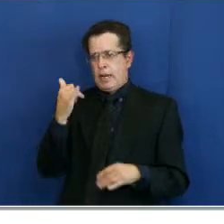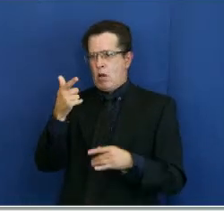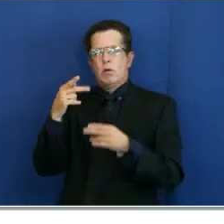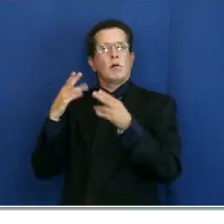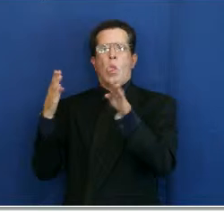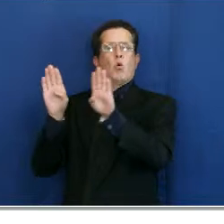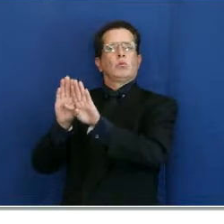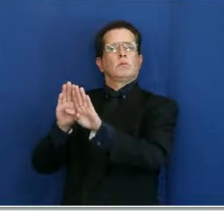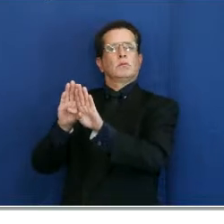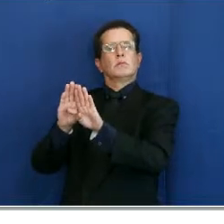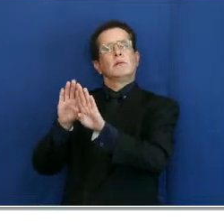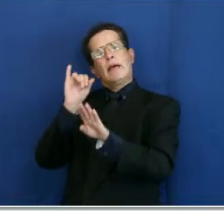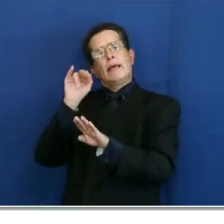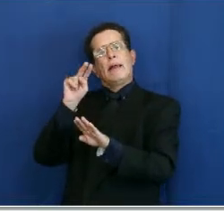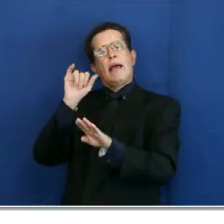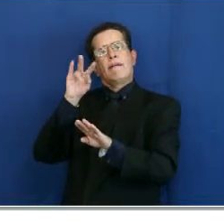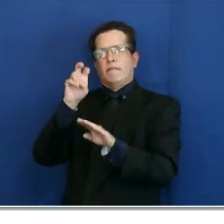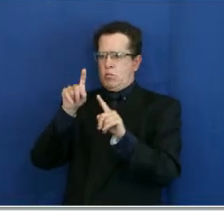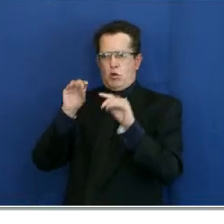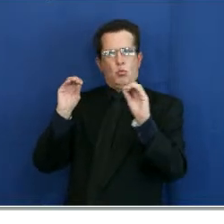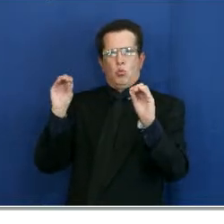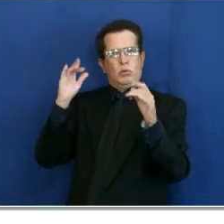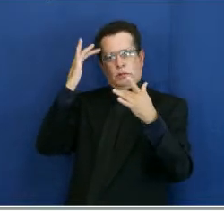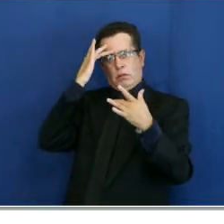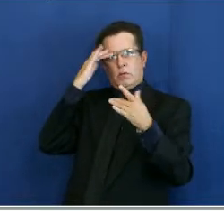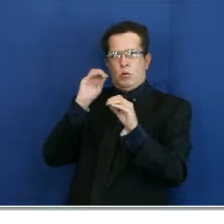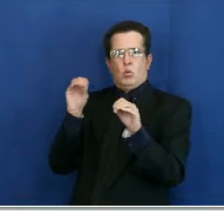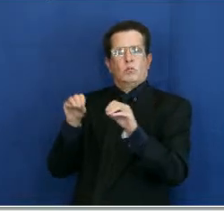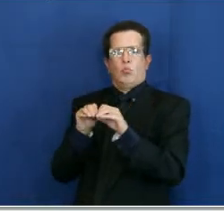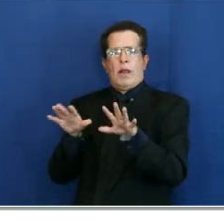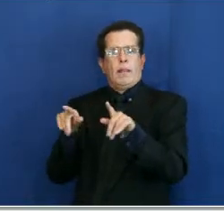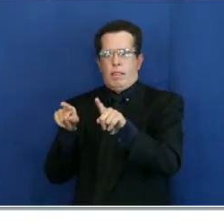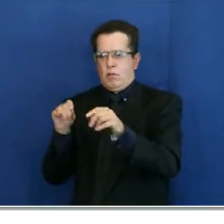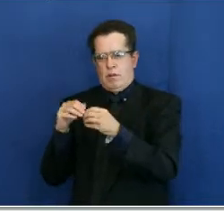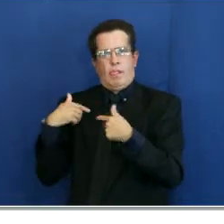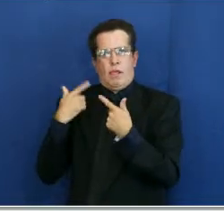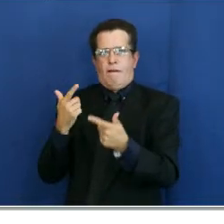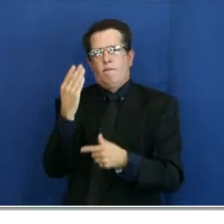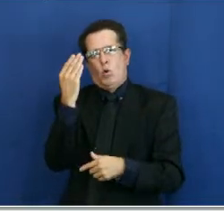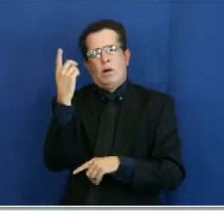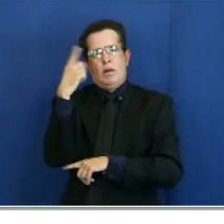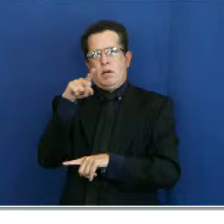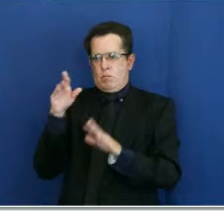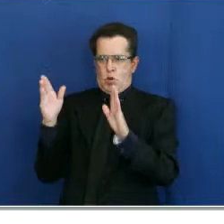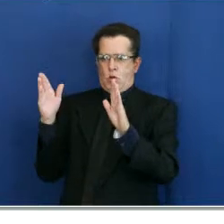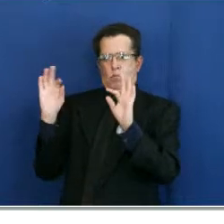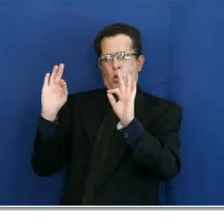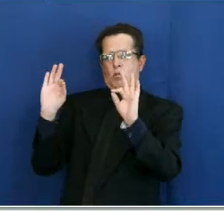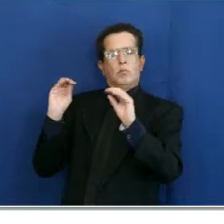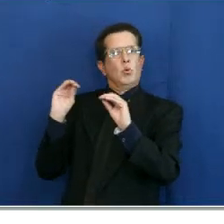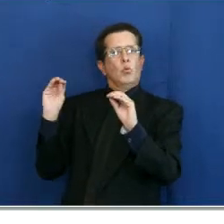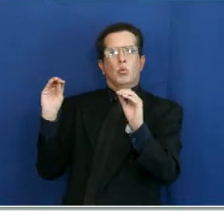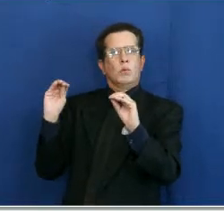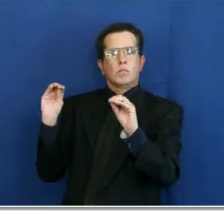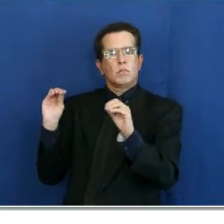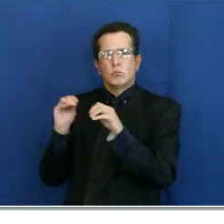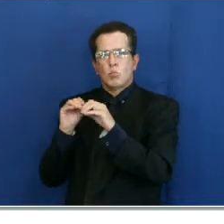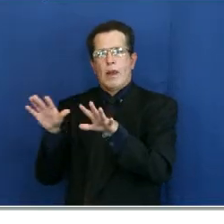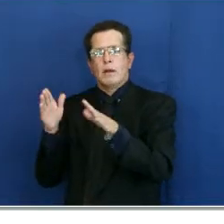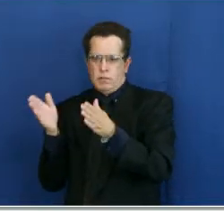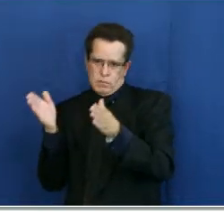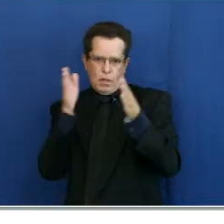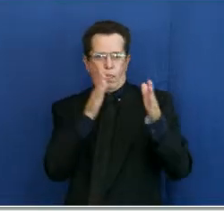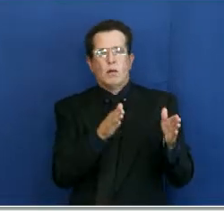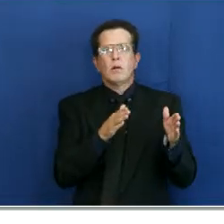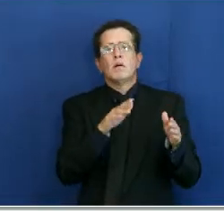closed or inactive, which means there have been no active cases in the last 14 days or longer. This leaves